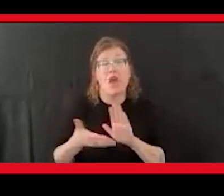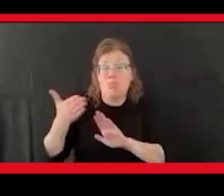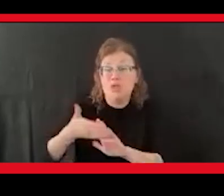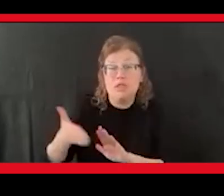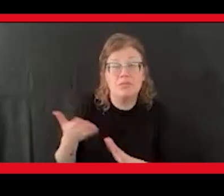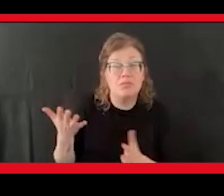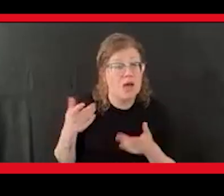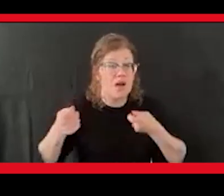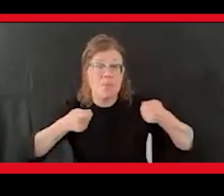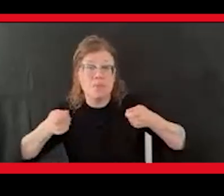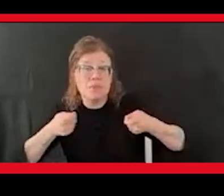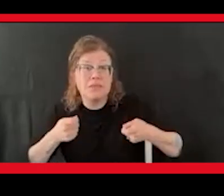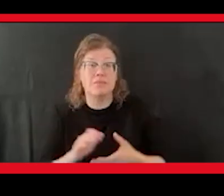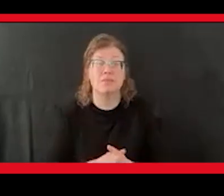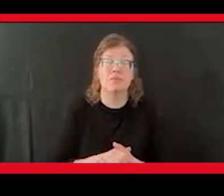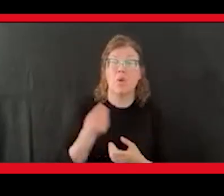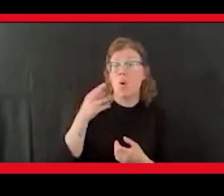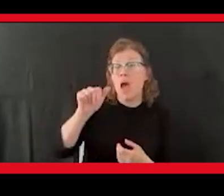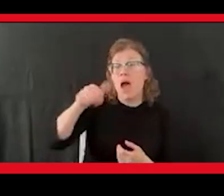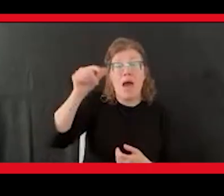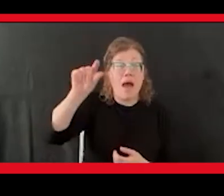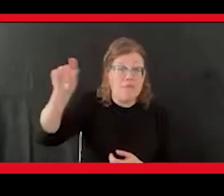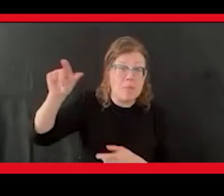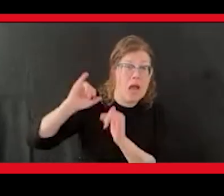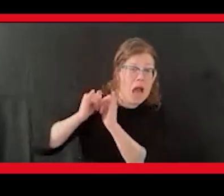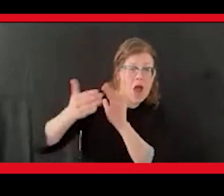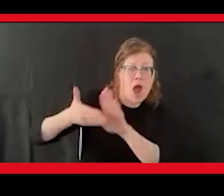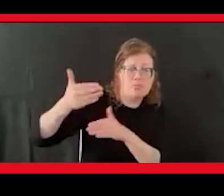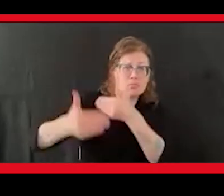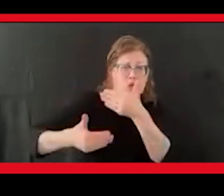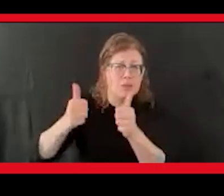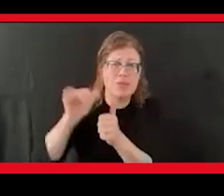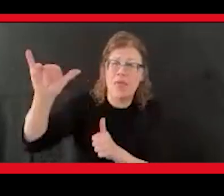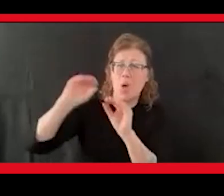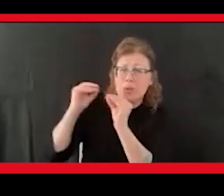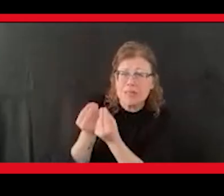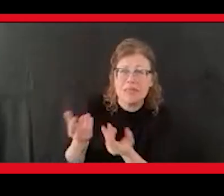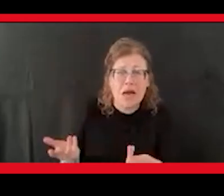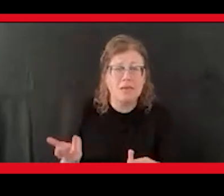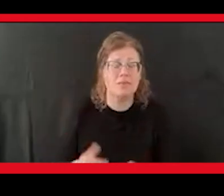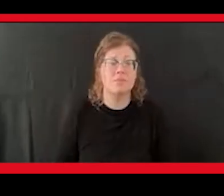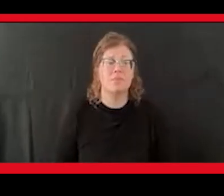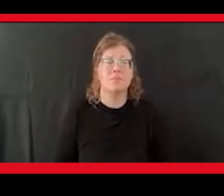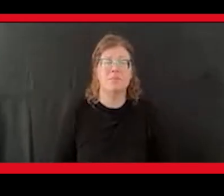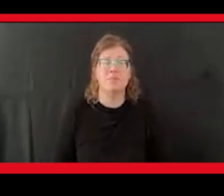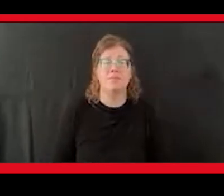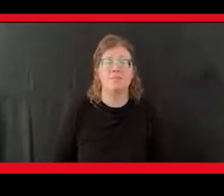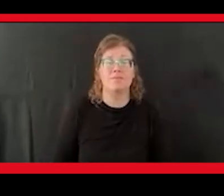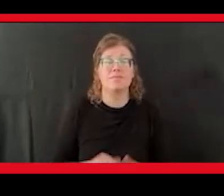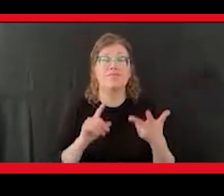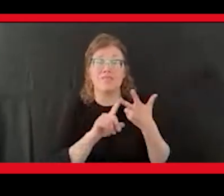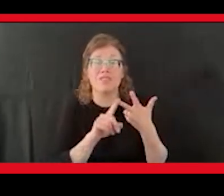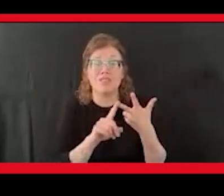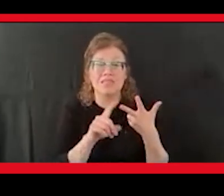practices. You must demonstrate that the projects of this nature are distinct from the work